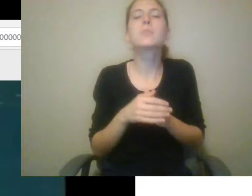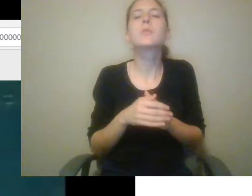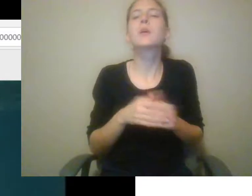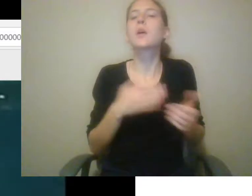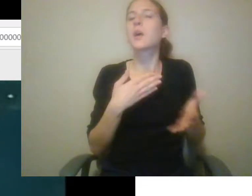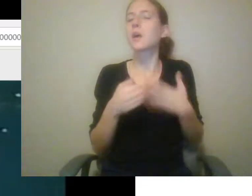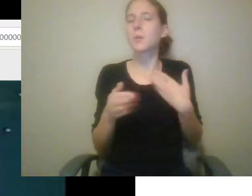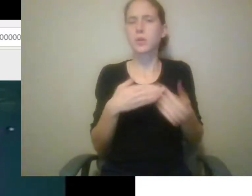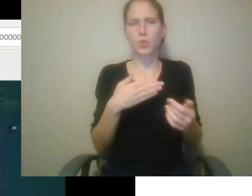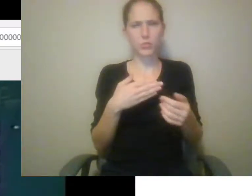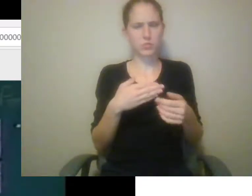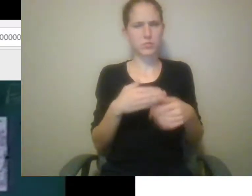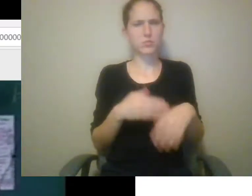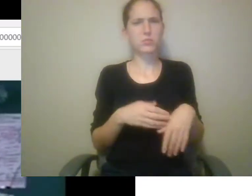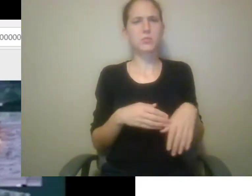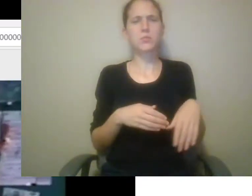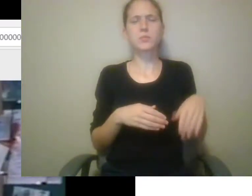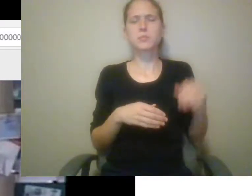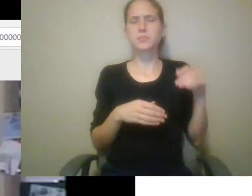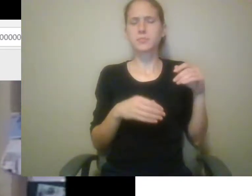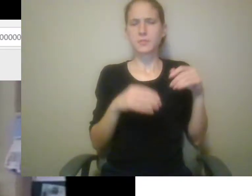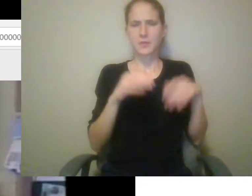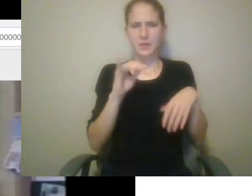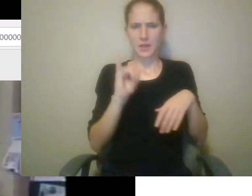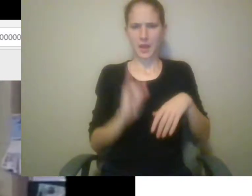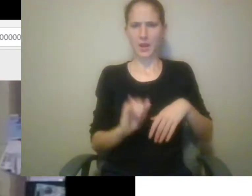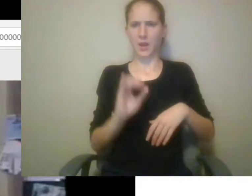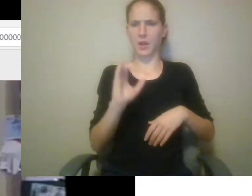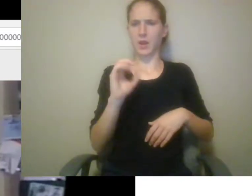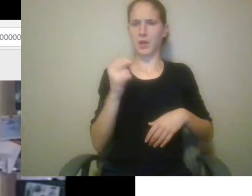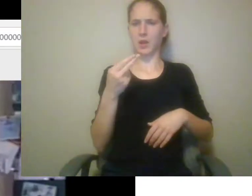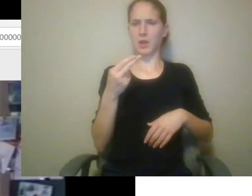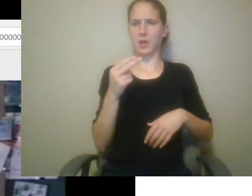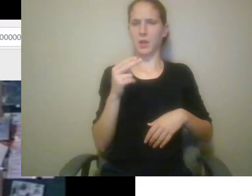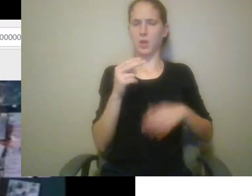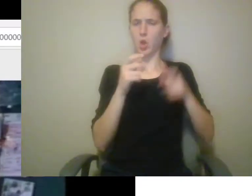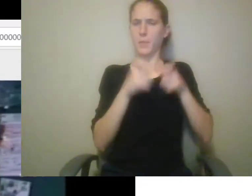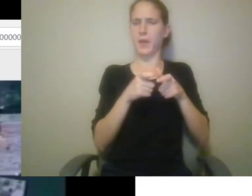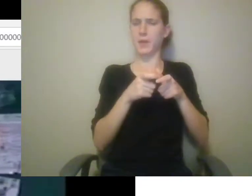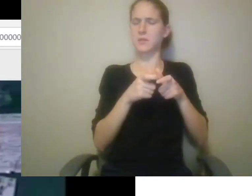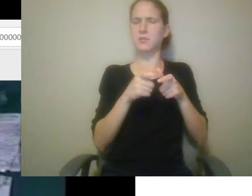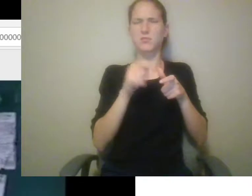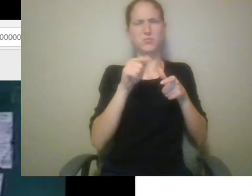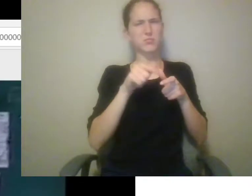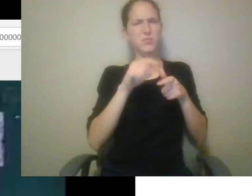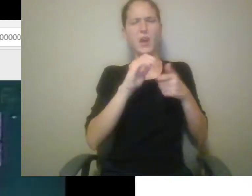the raw materials needed for making food for chloroplasts. Andrea?